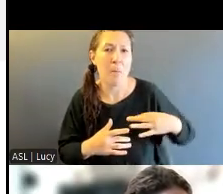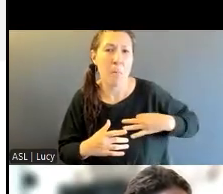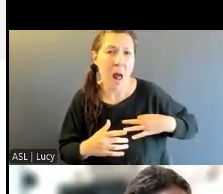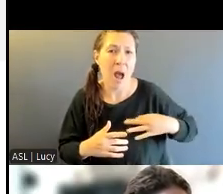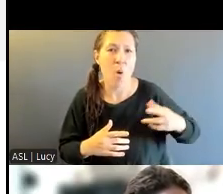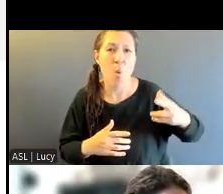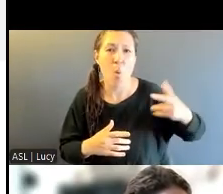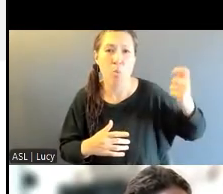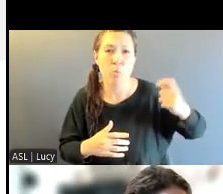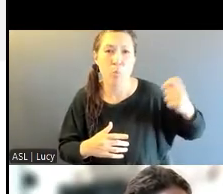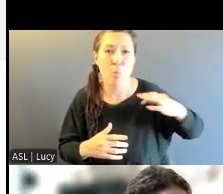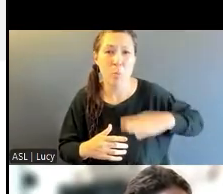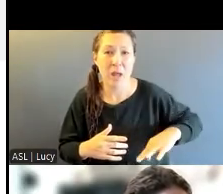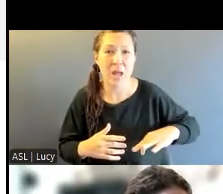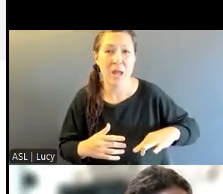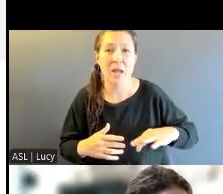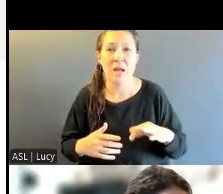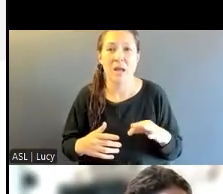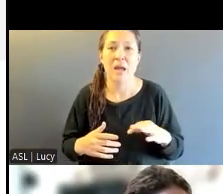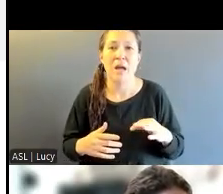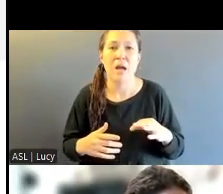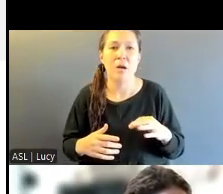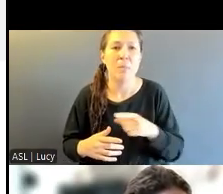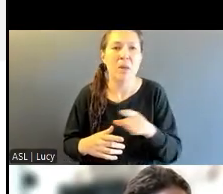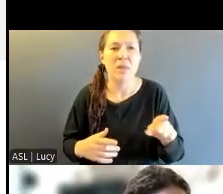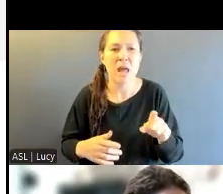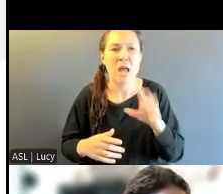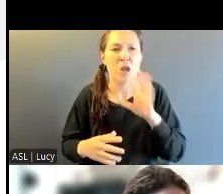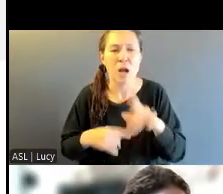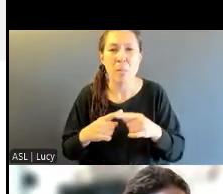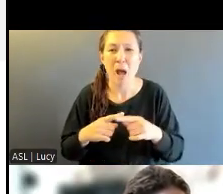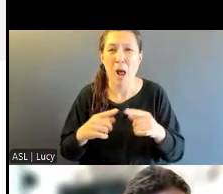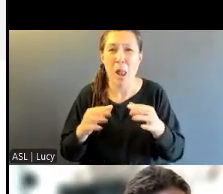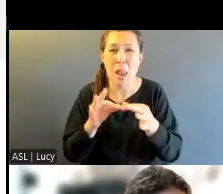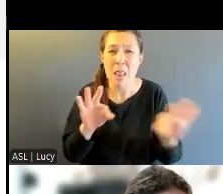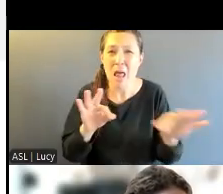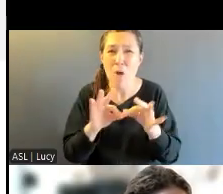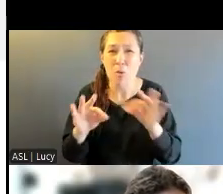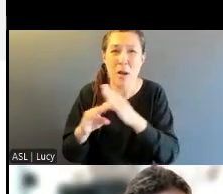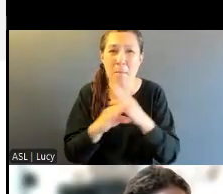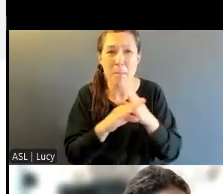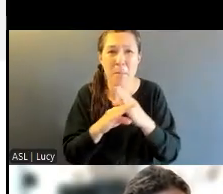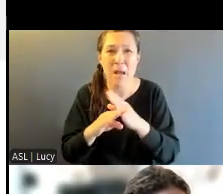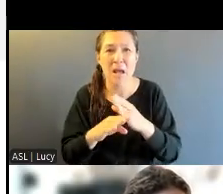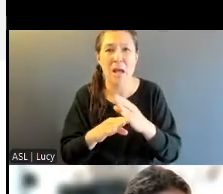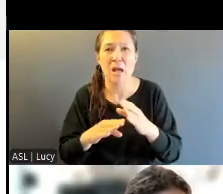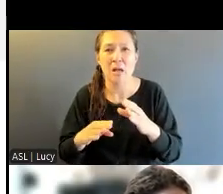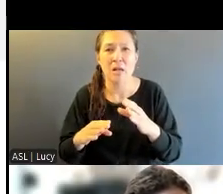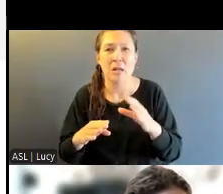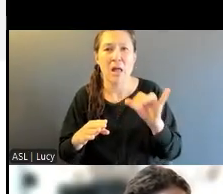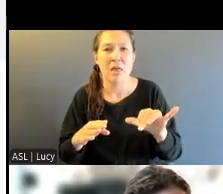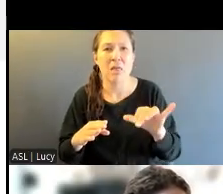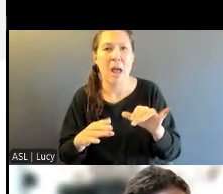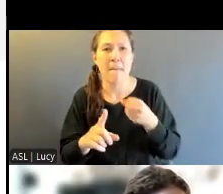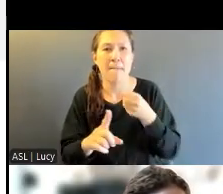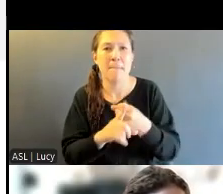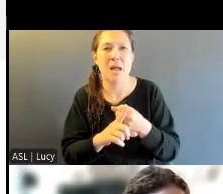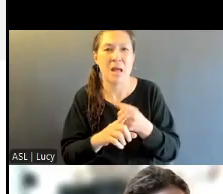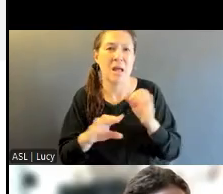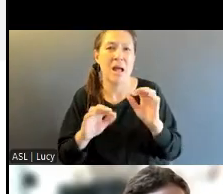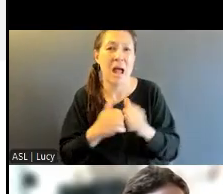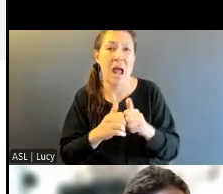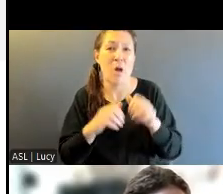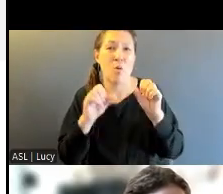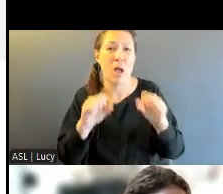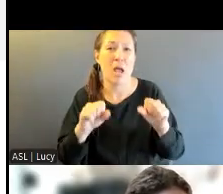that many describe its way that the language barriers affected their access into service and their ability to navigate health